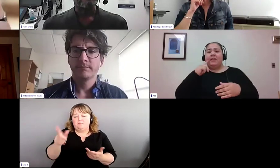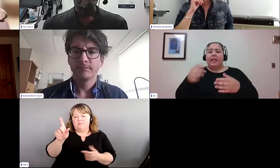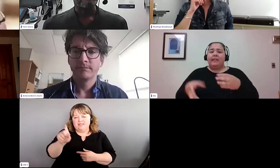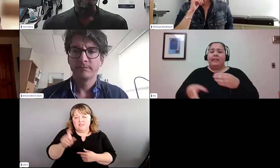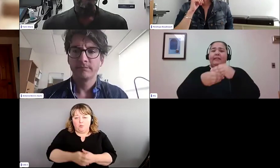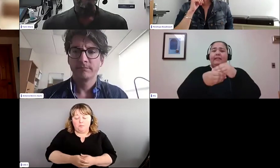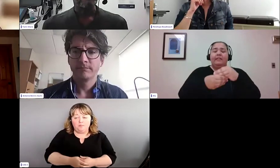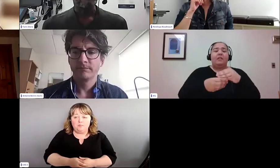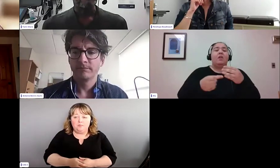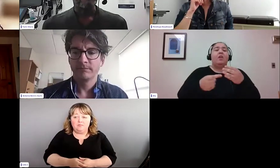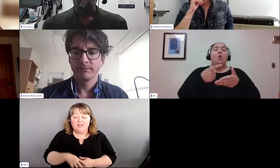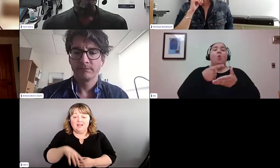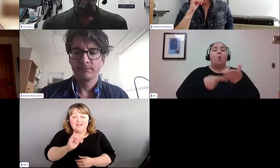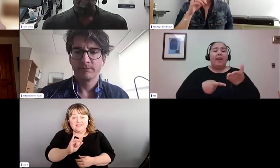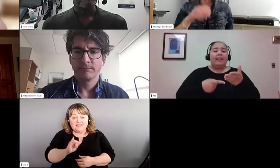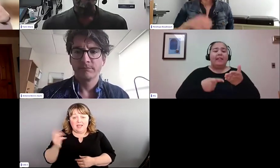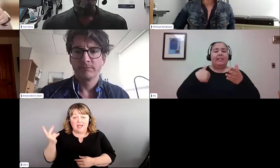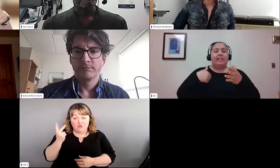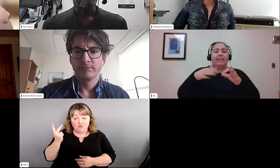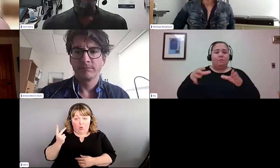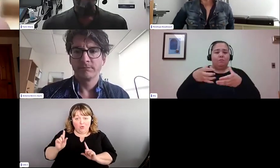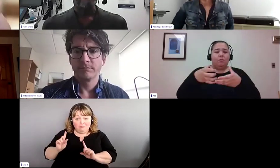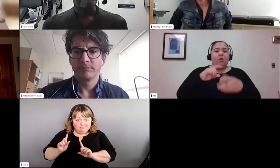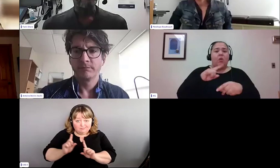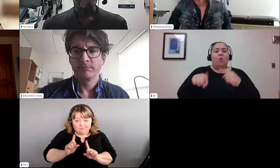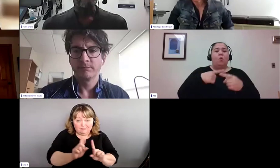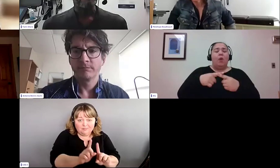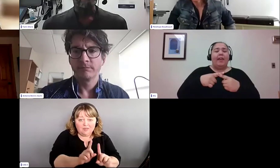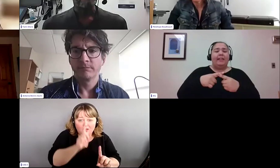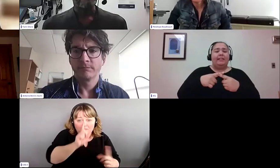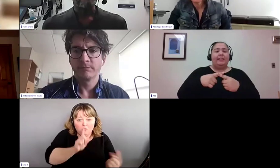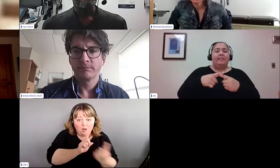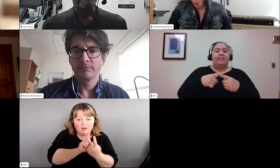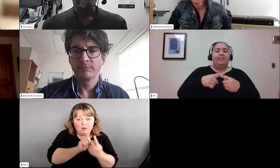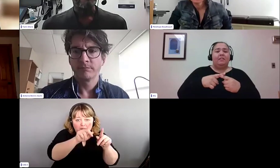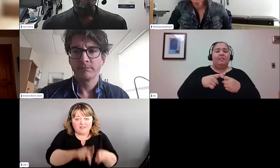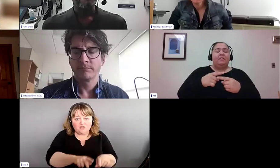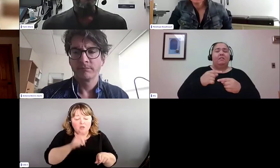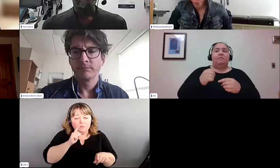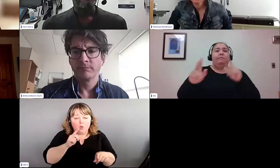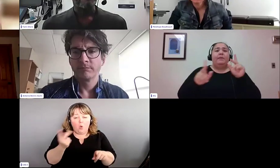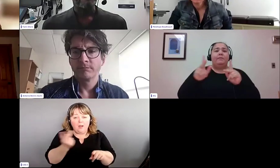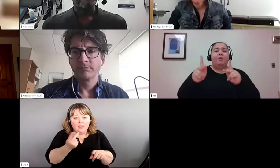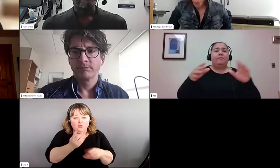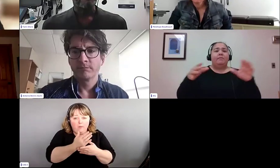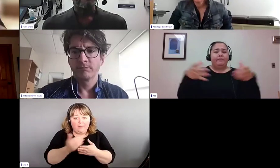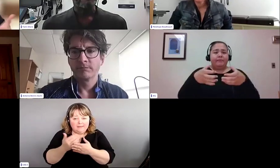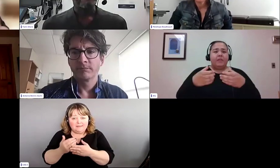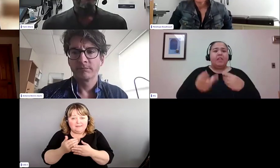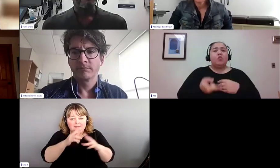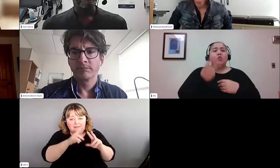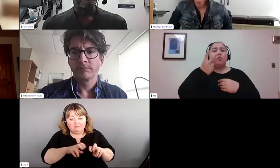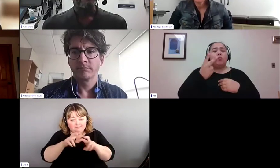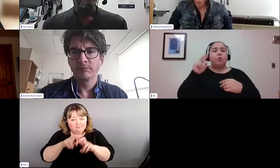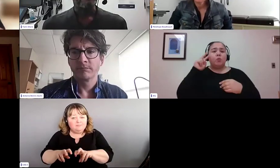What does it bring when you go towards people together with your two